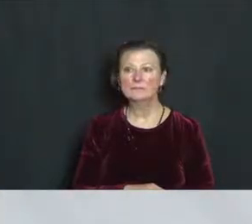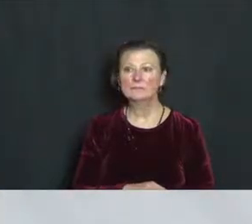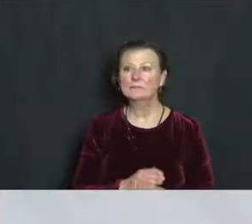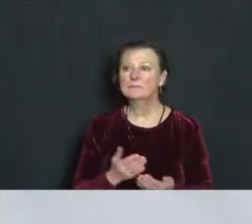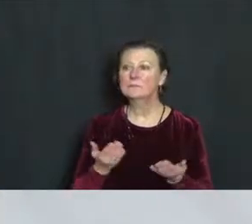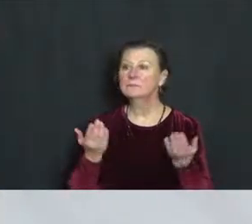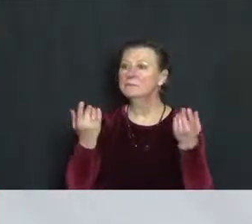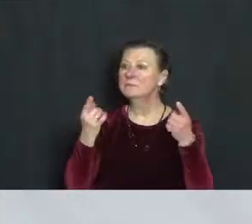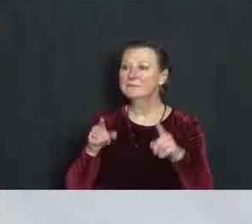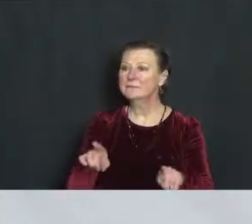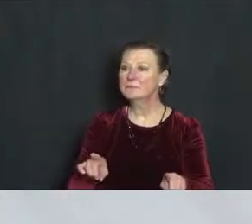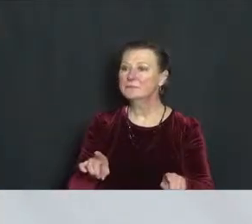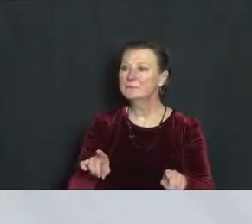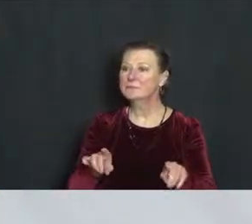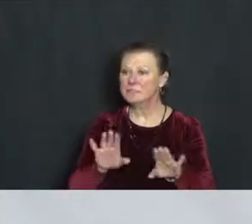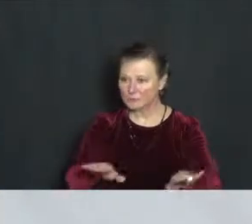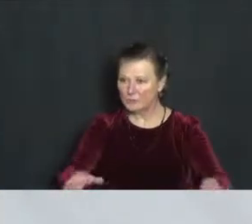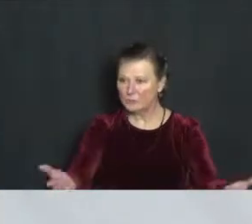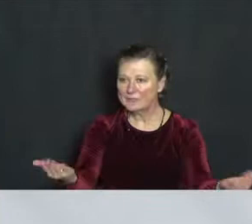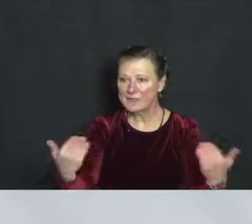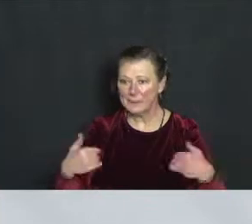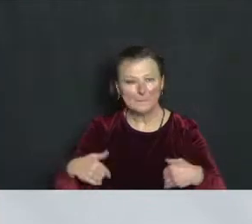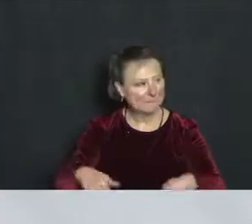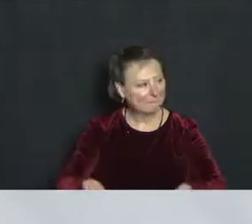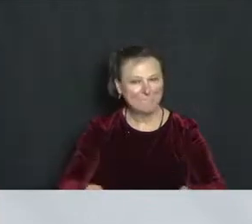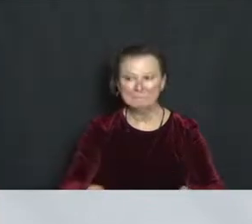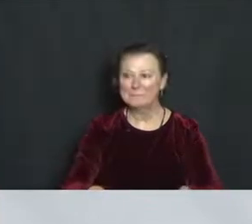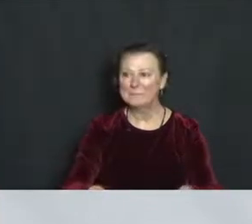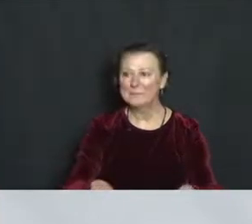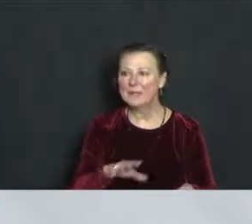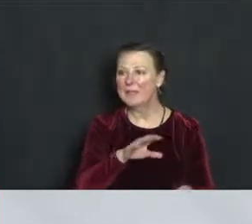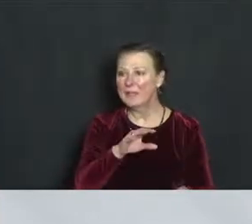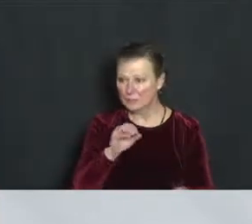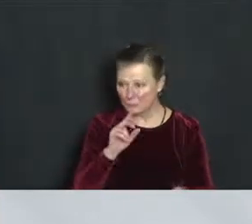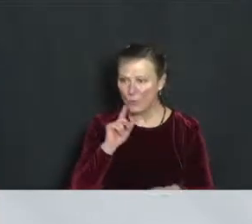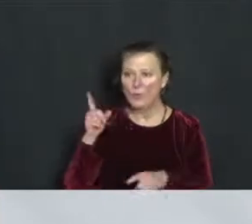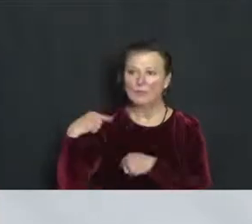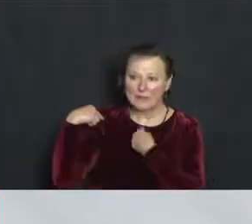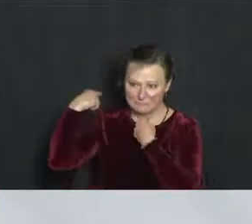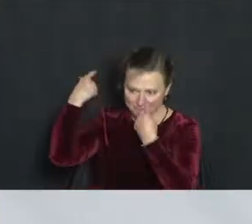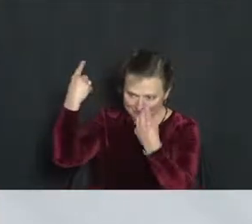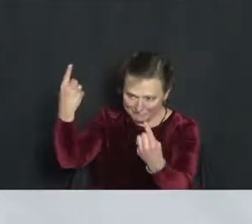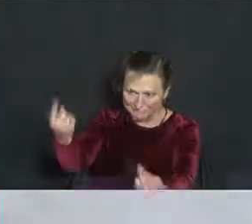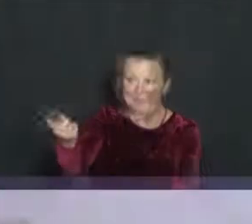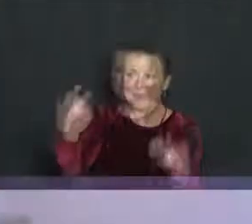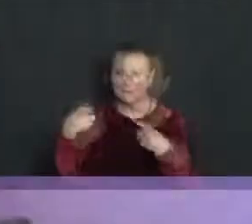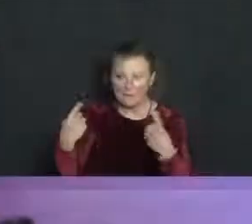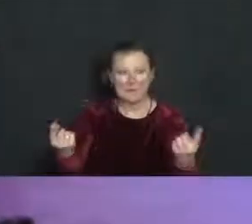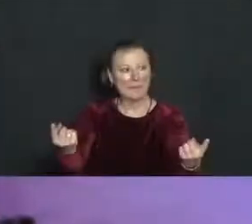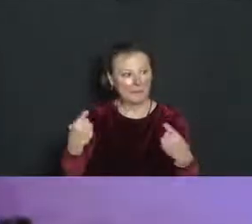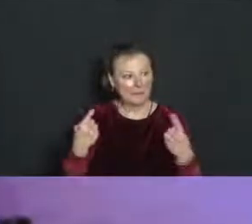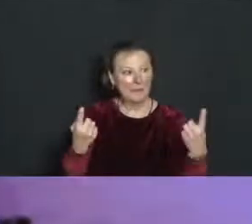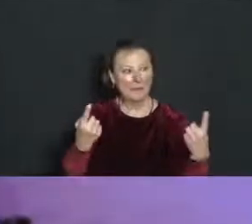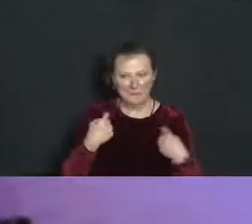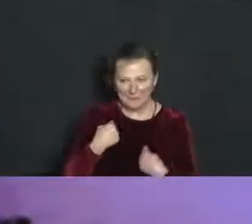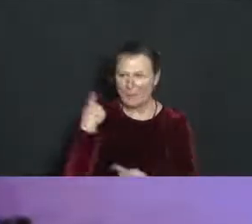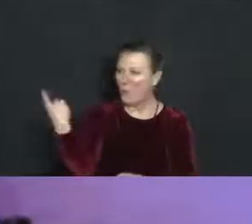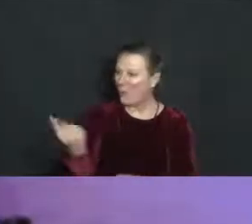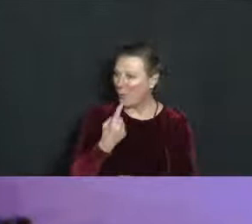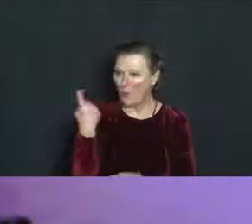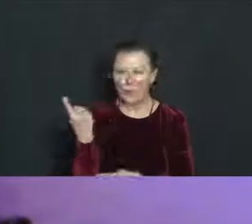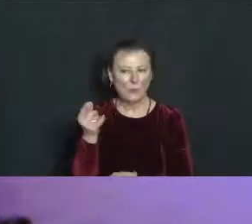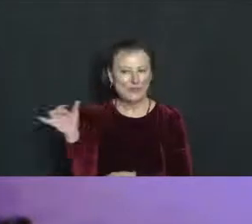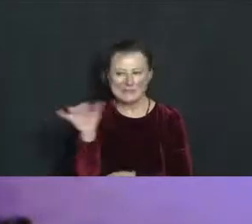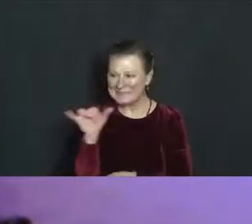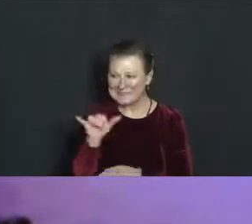For so the children come, and so they have been coming. Always the same